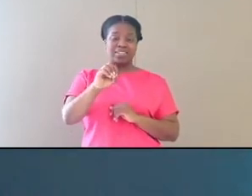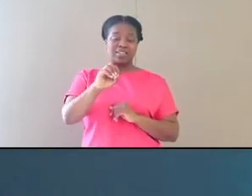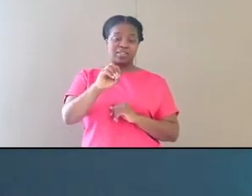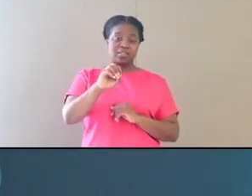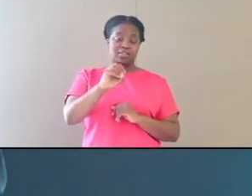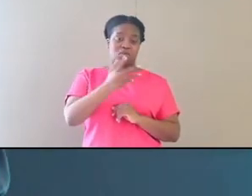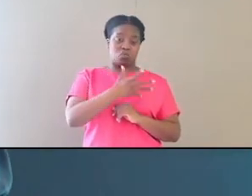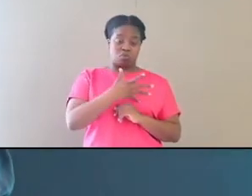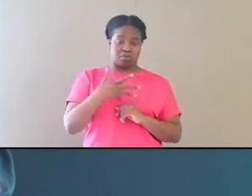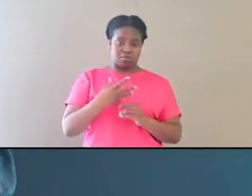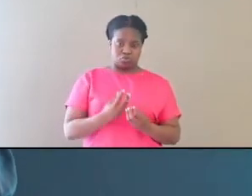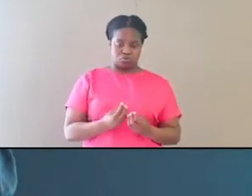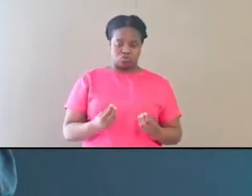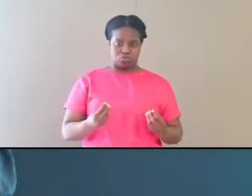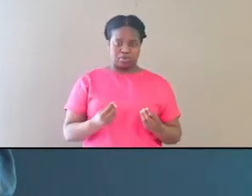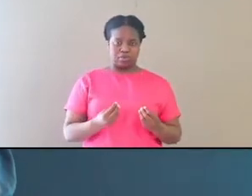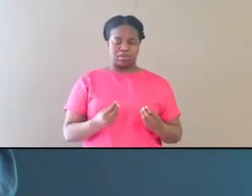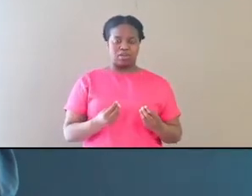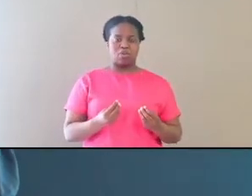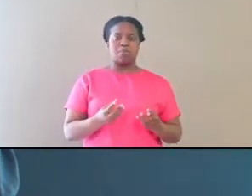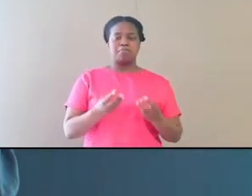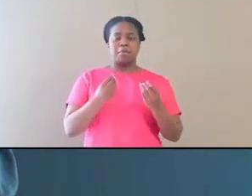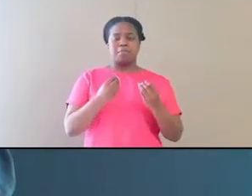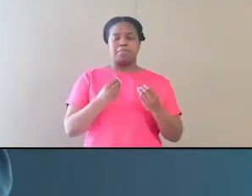who were getting the state maintenance grant.